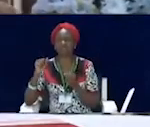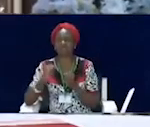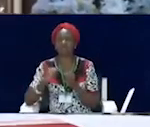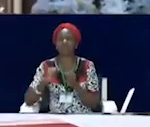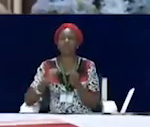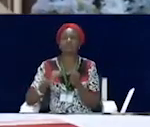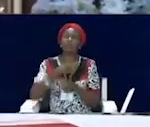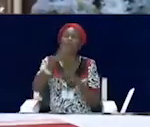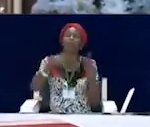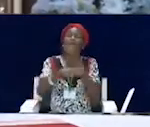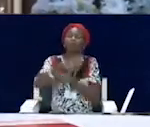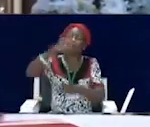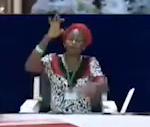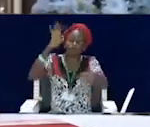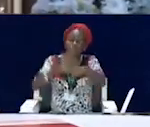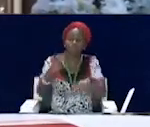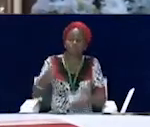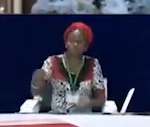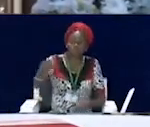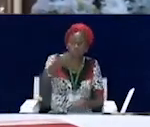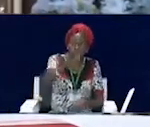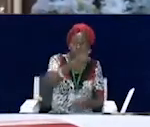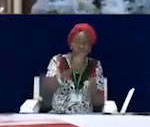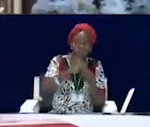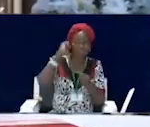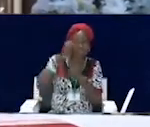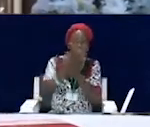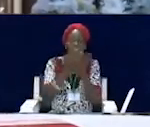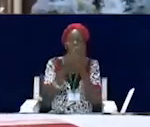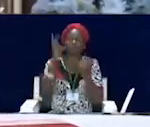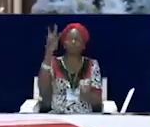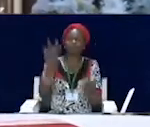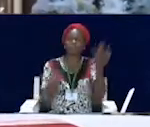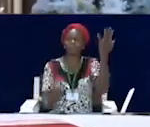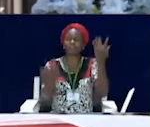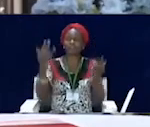When God touches you with his hand of fire,